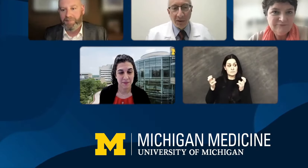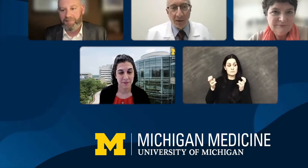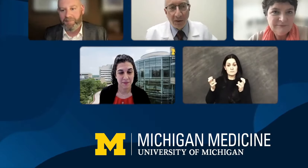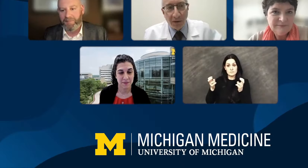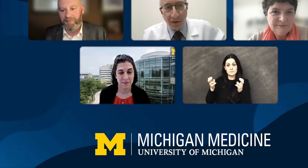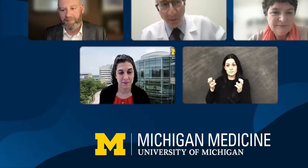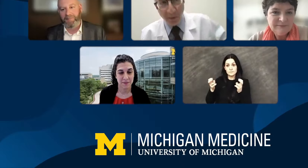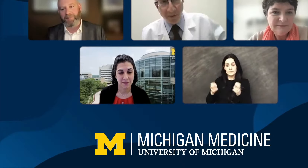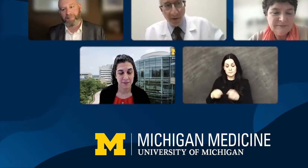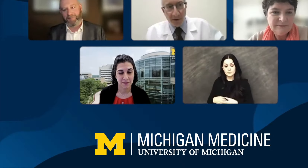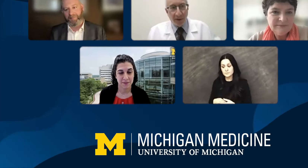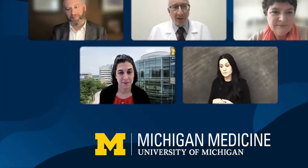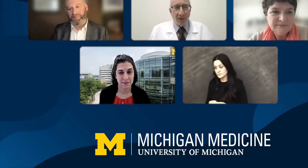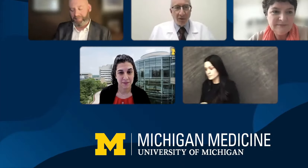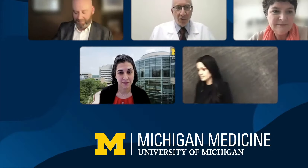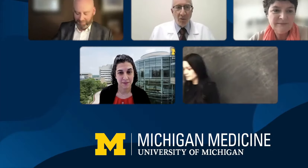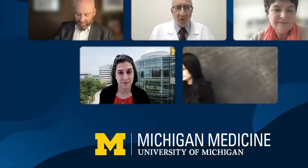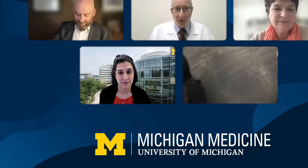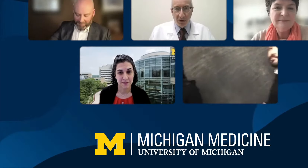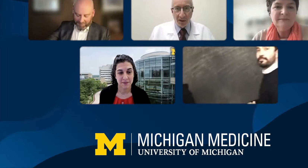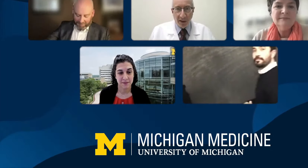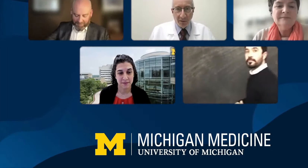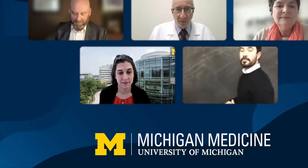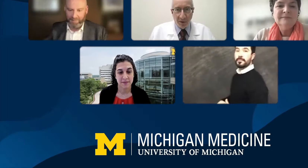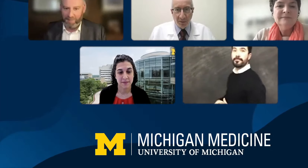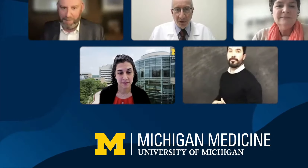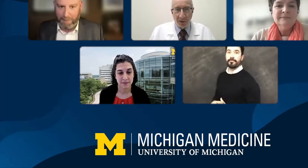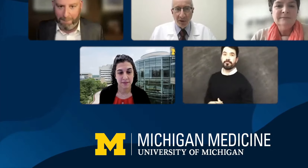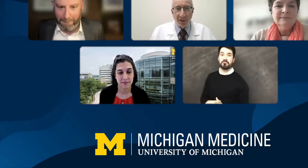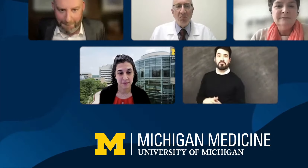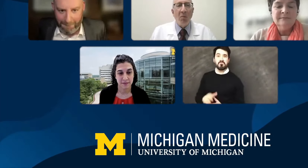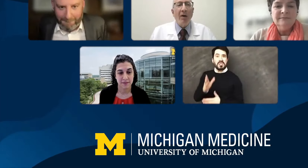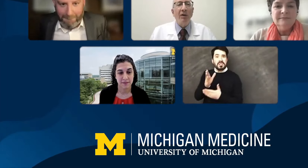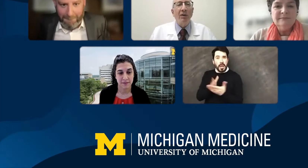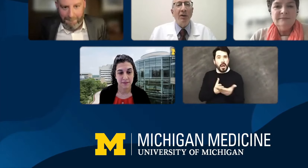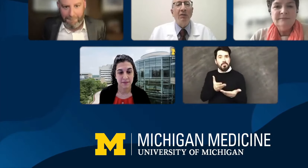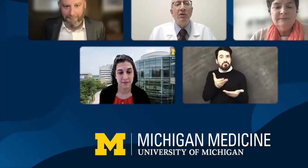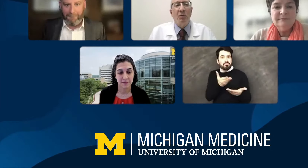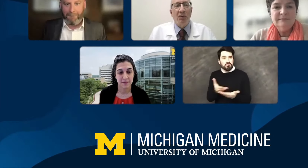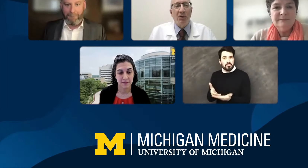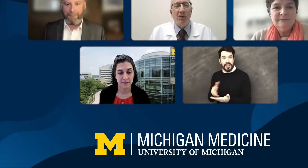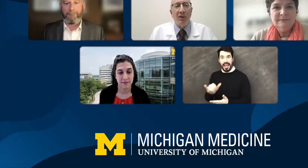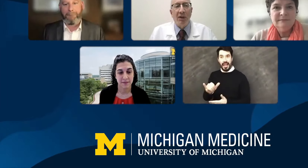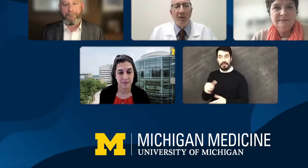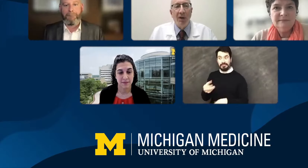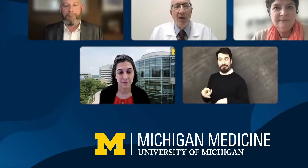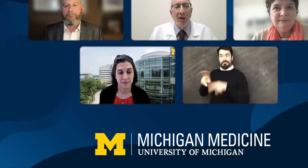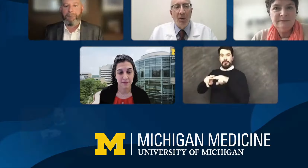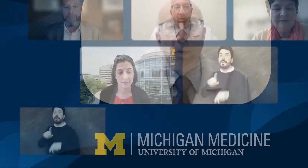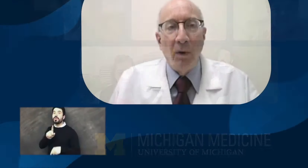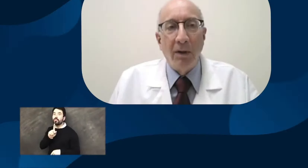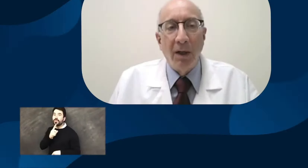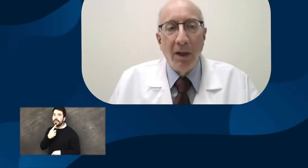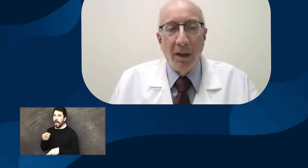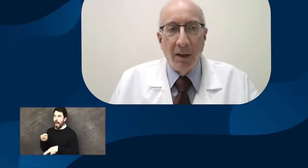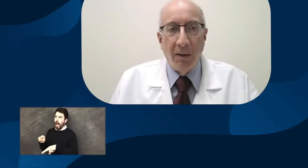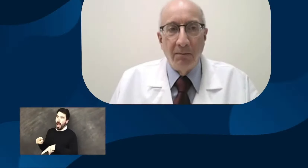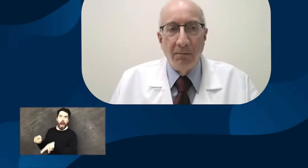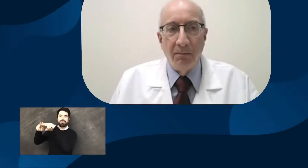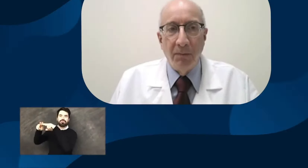Well, there's some evidence that an increased homocysteine level, particularly a markedly increased homocysteine level,